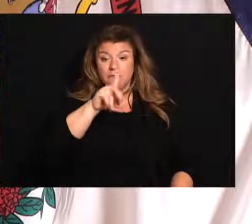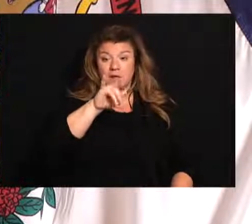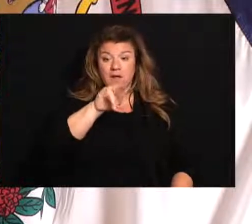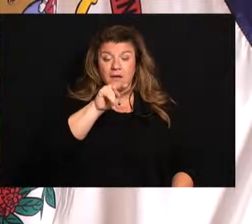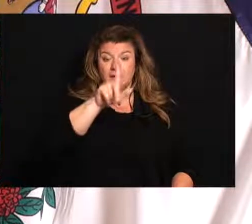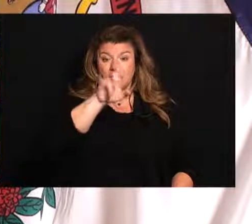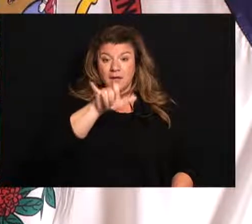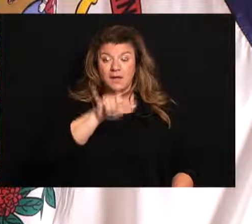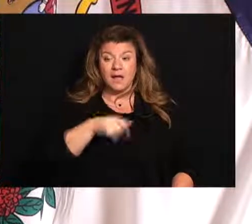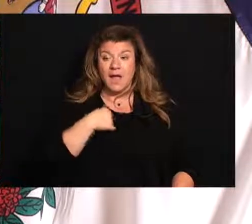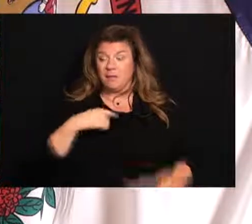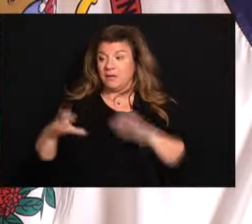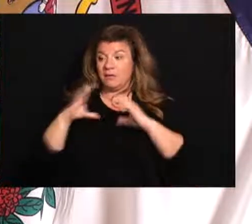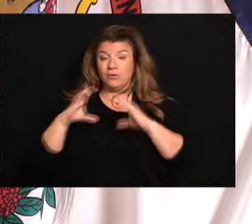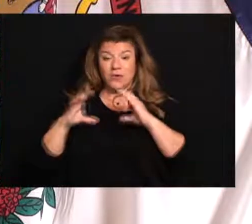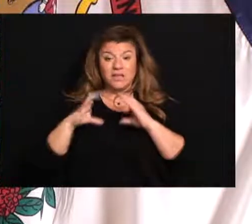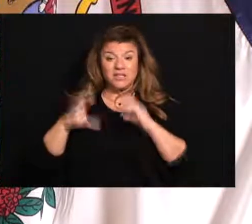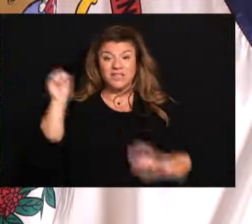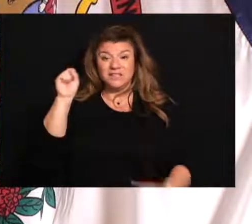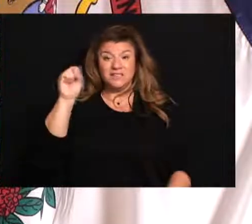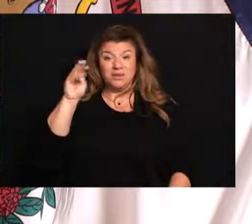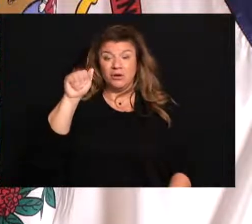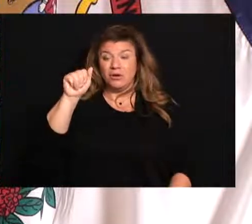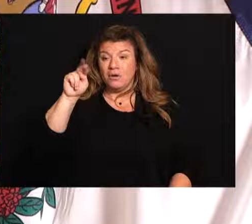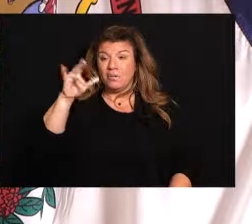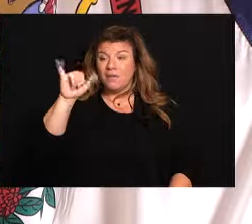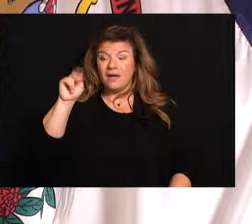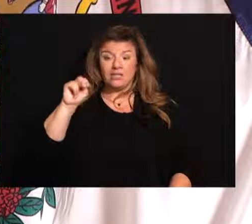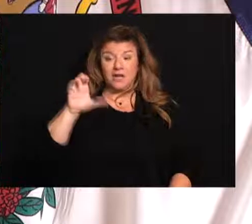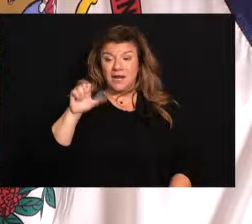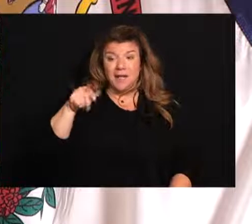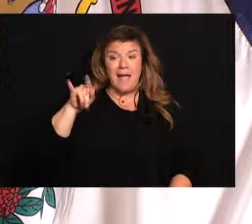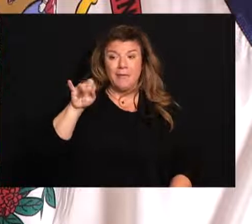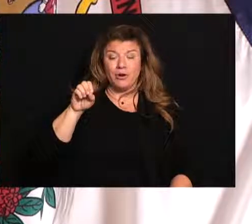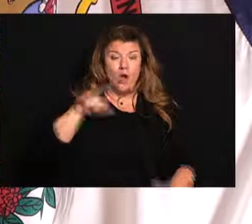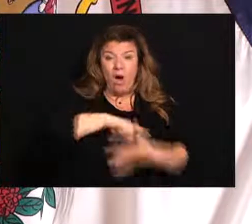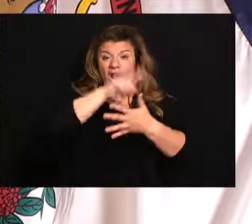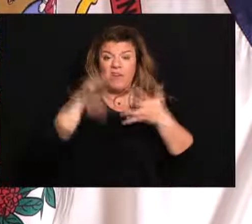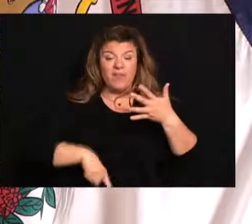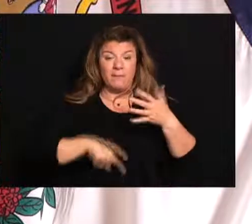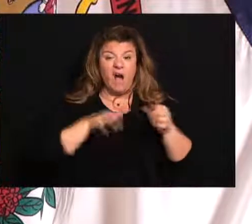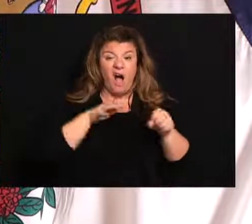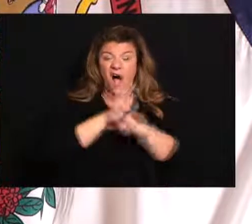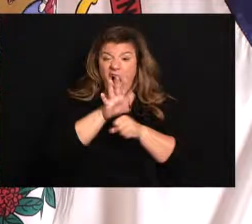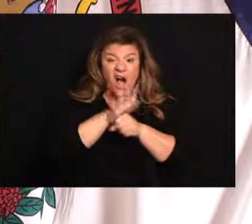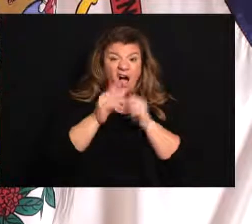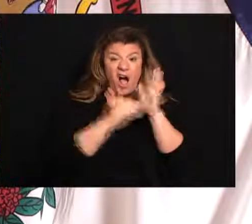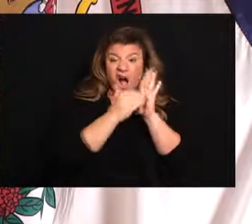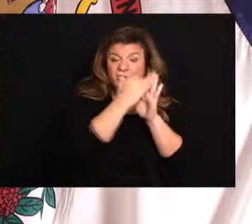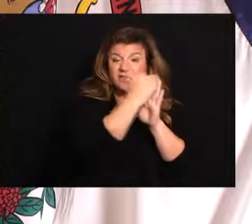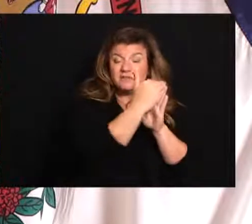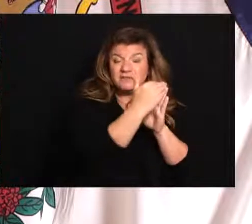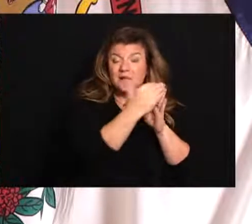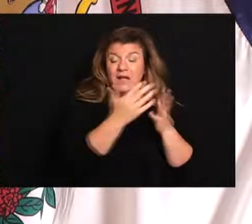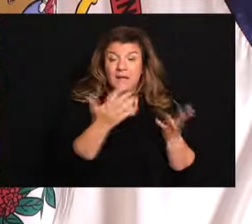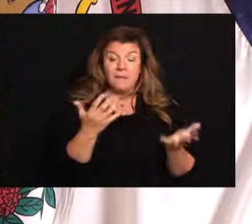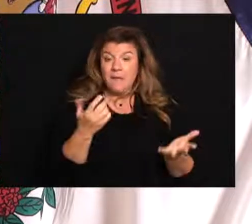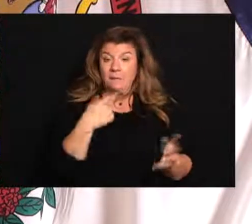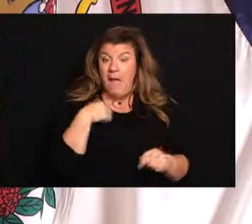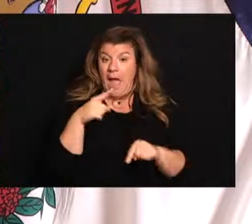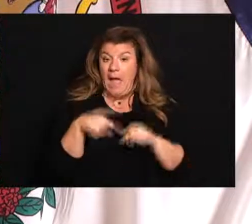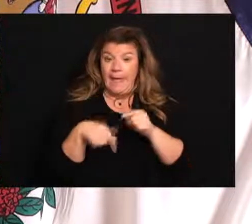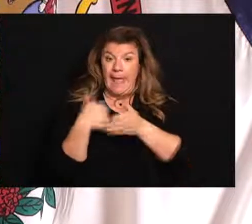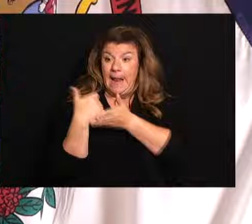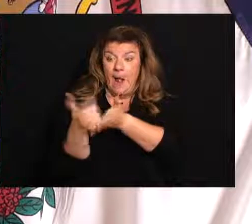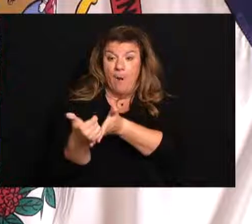in communication with Senator Manchin, Senator Capito, all of them all the time. I can't help it that